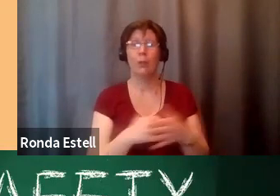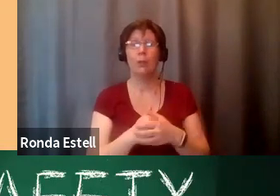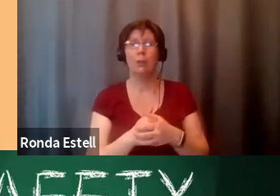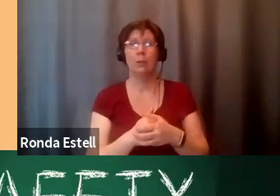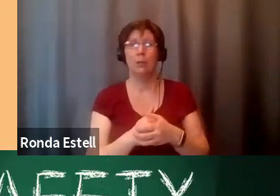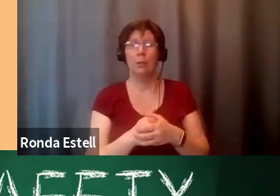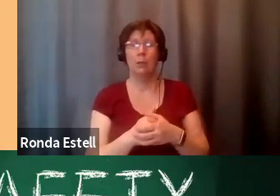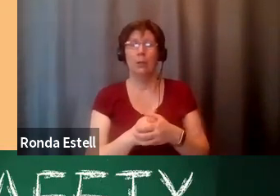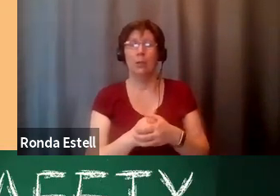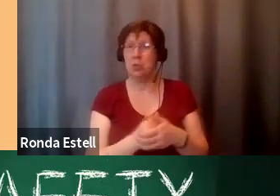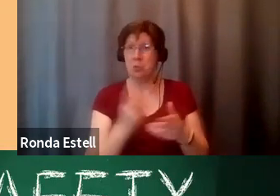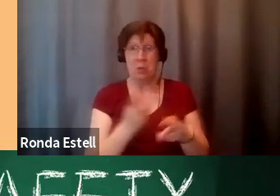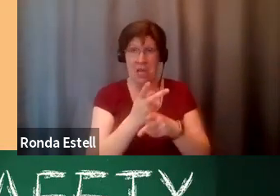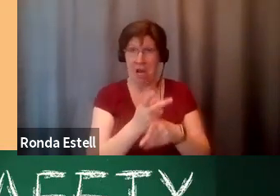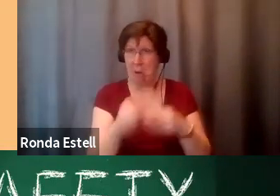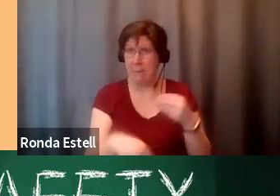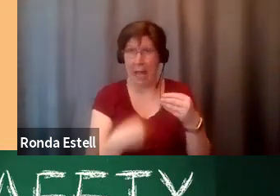Do we care about,